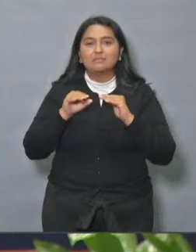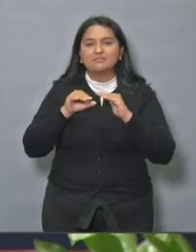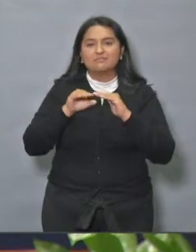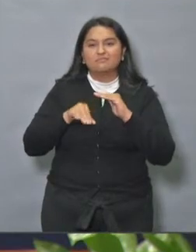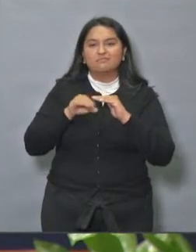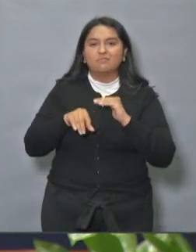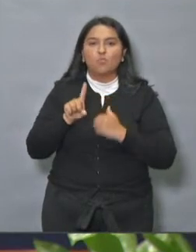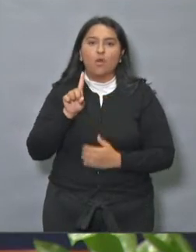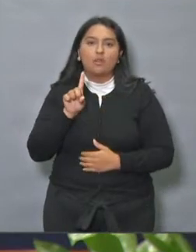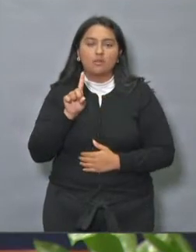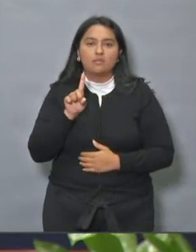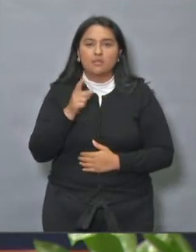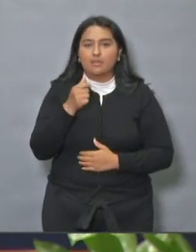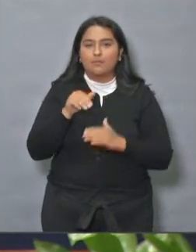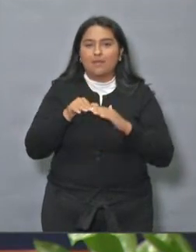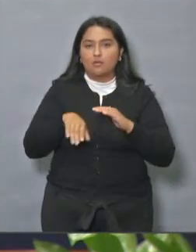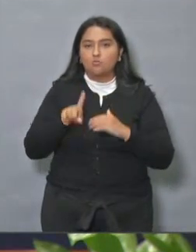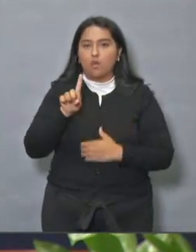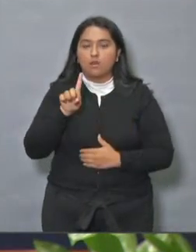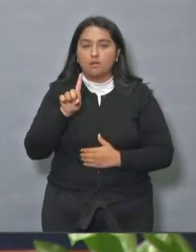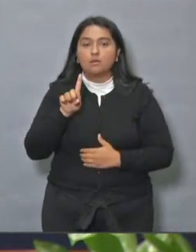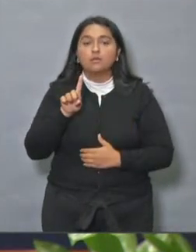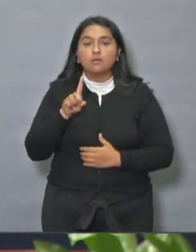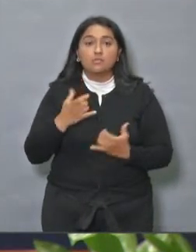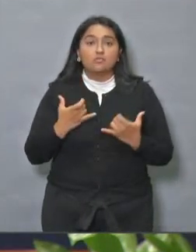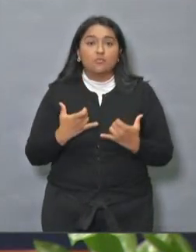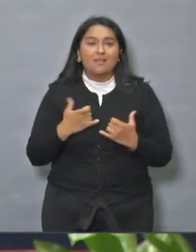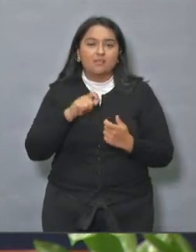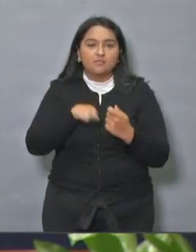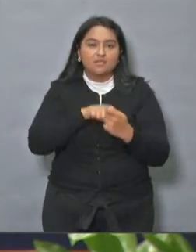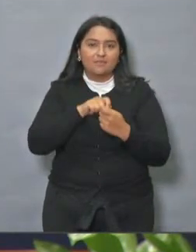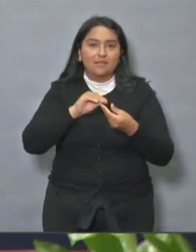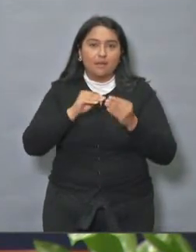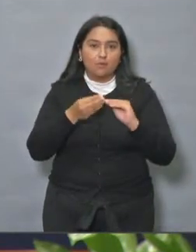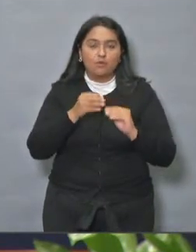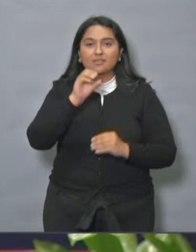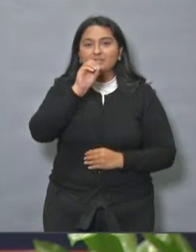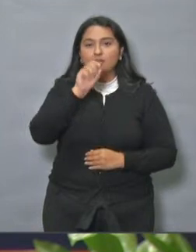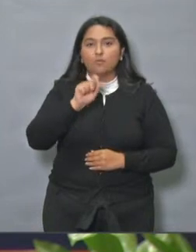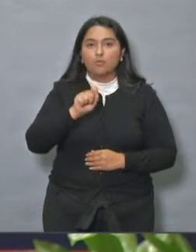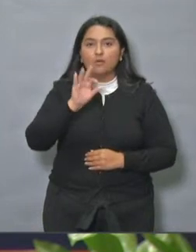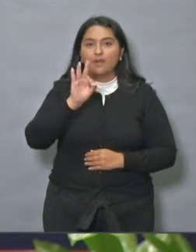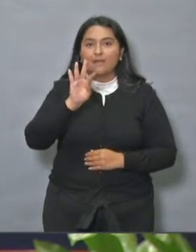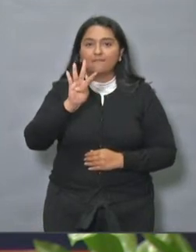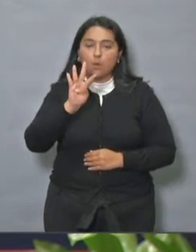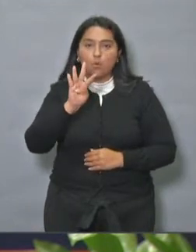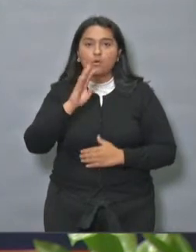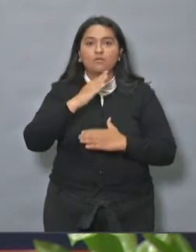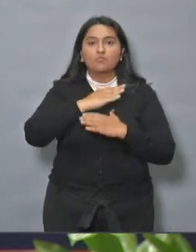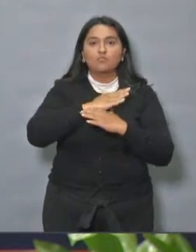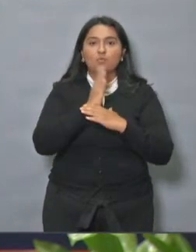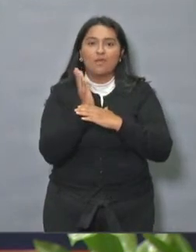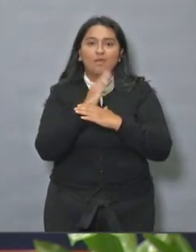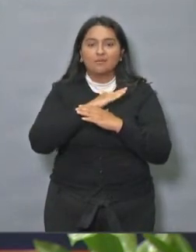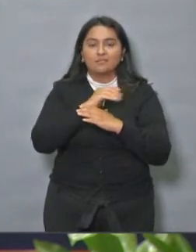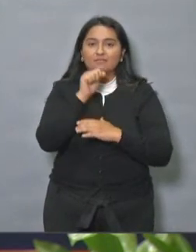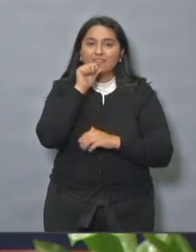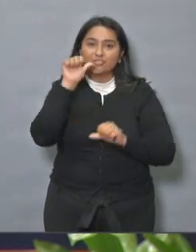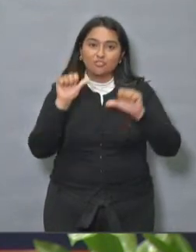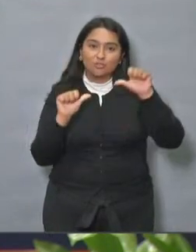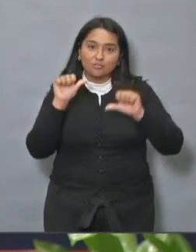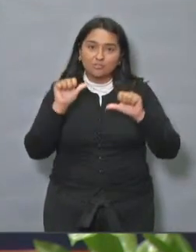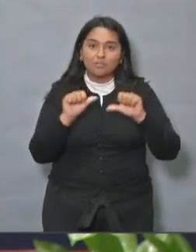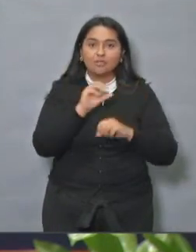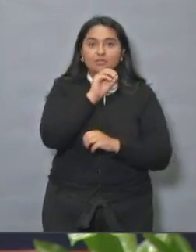1. Specifically, the model is now calculating it as 0.94 with a range of uncertainty of 0.83